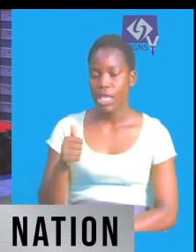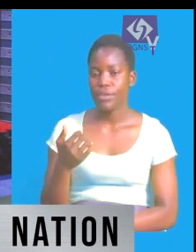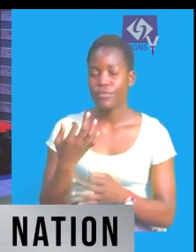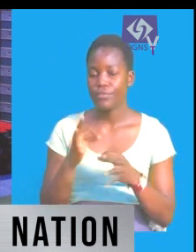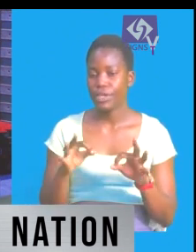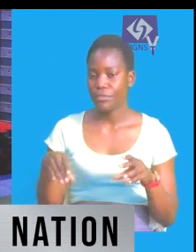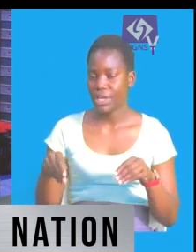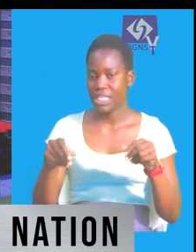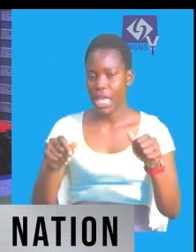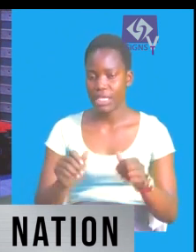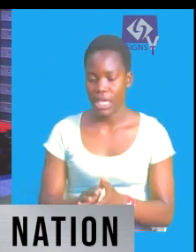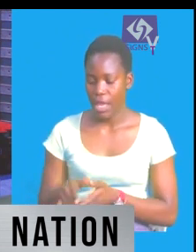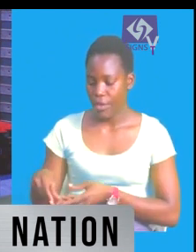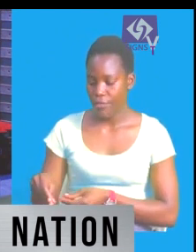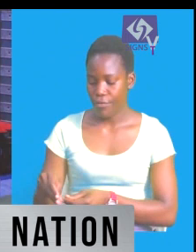there?